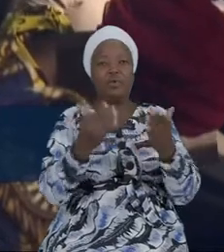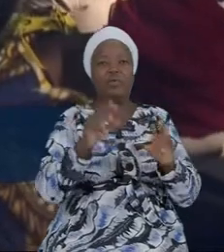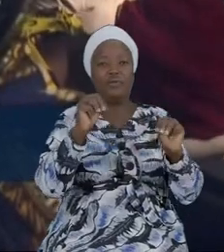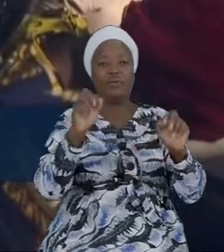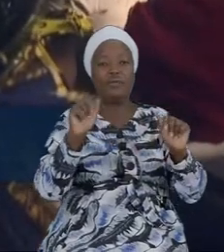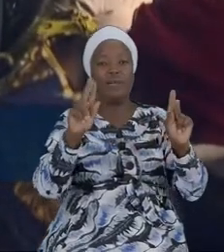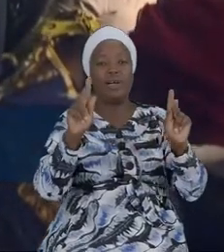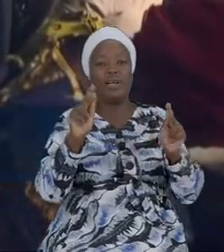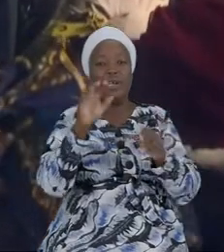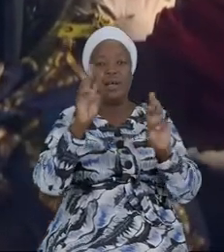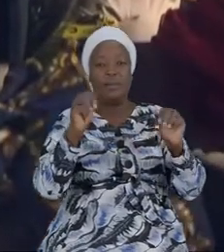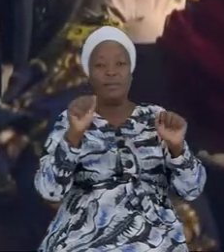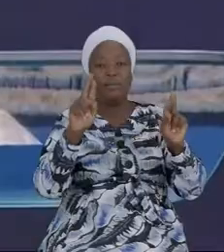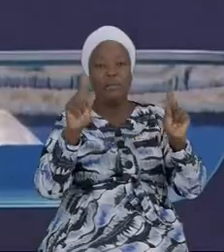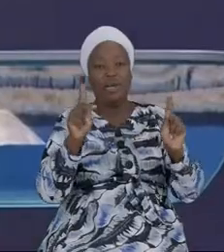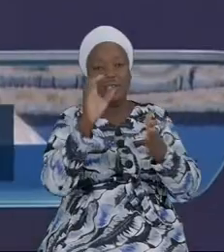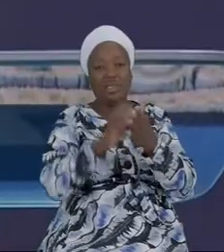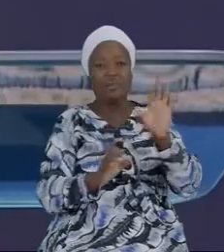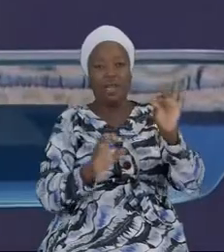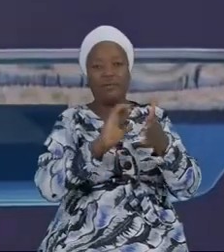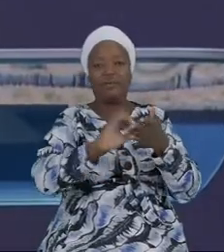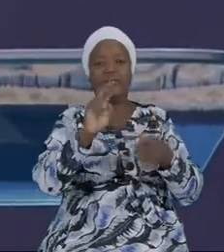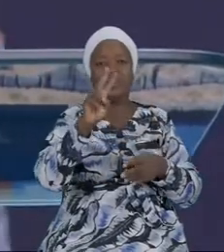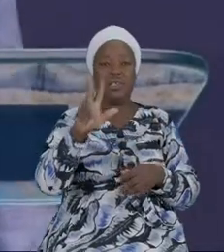chapter 9, verse 23.